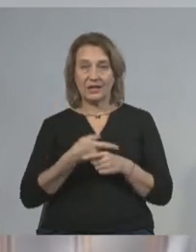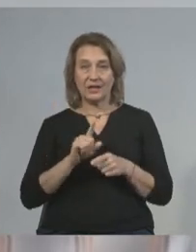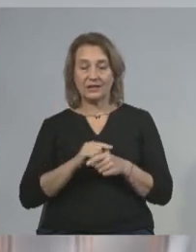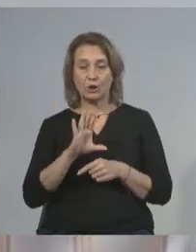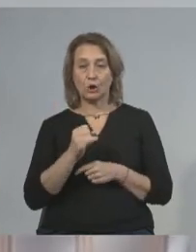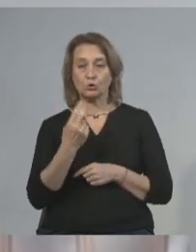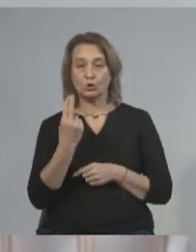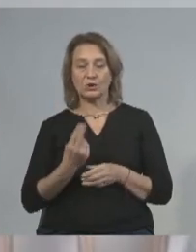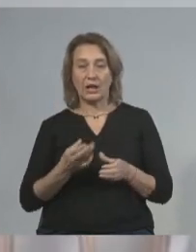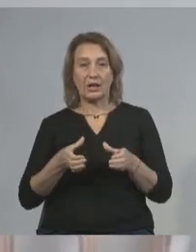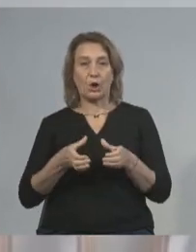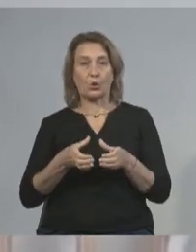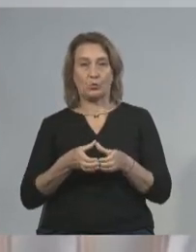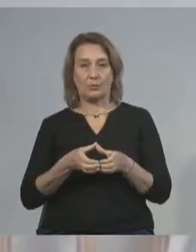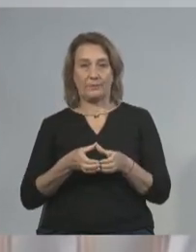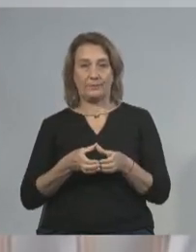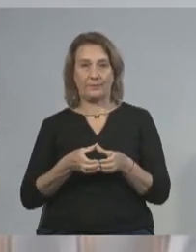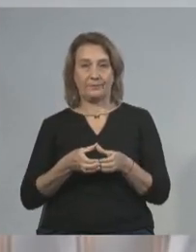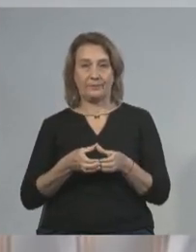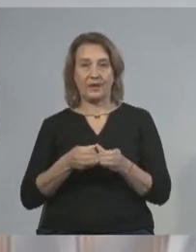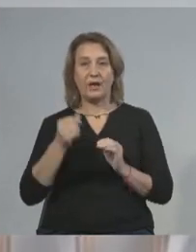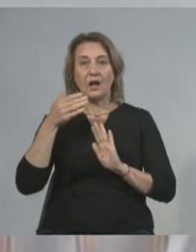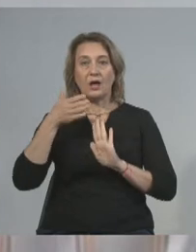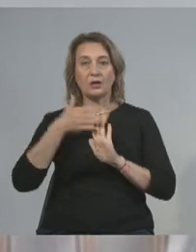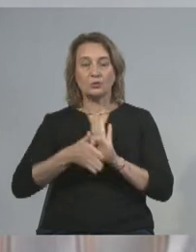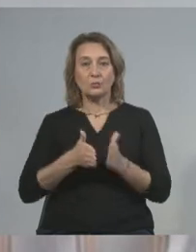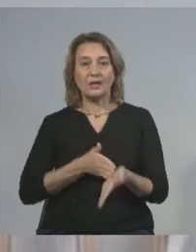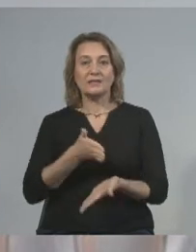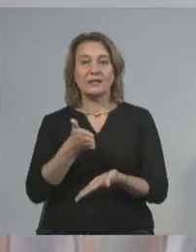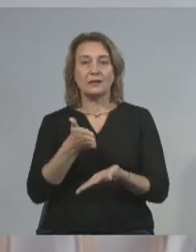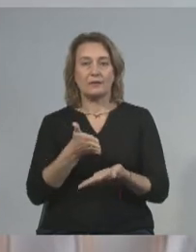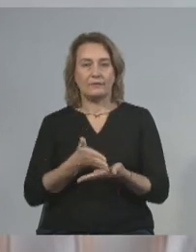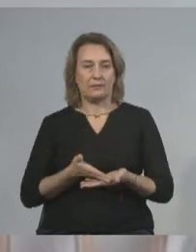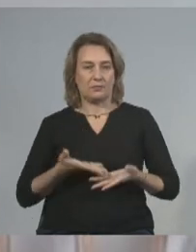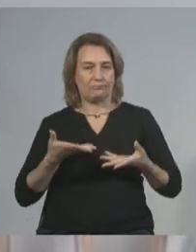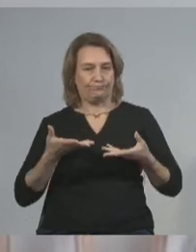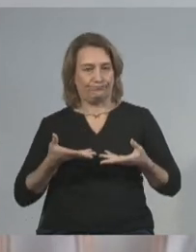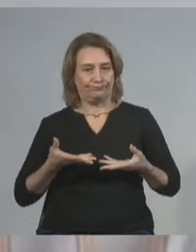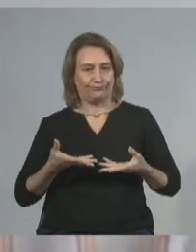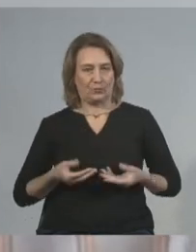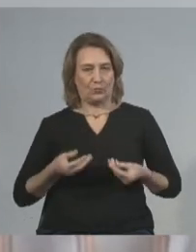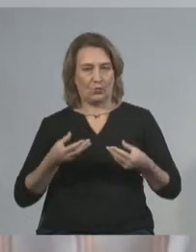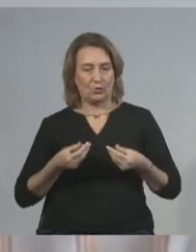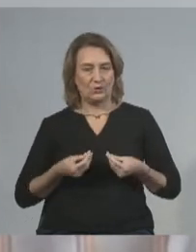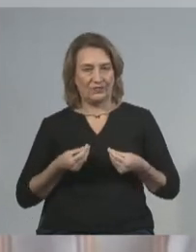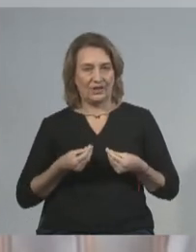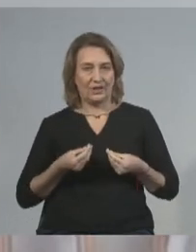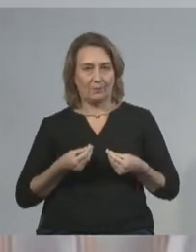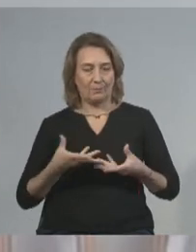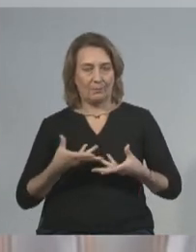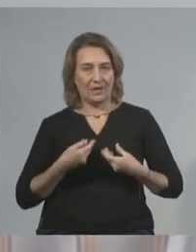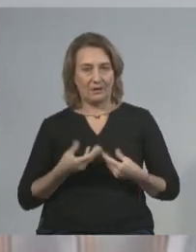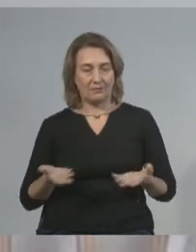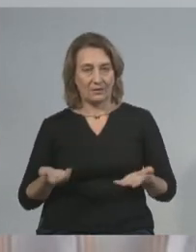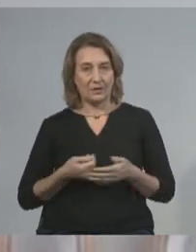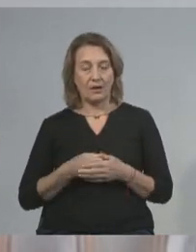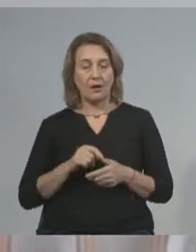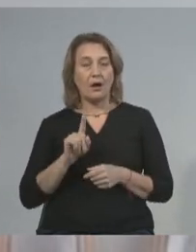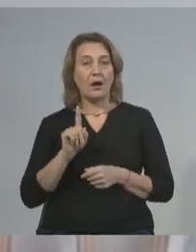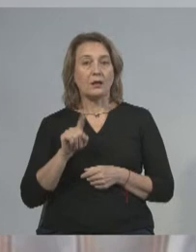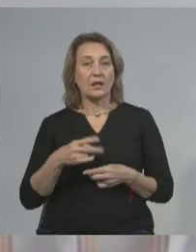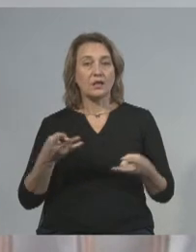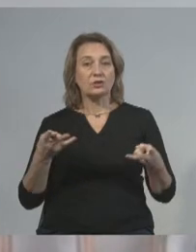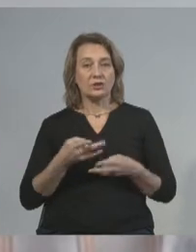their families so all the social group is vulnerable in the innovation information